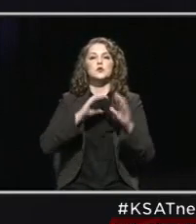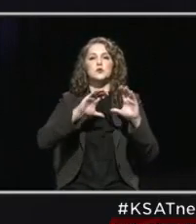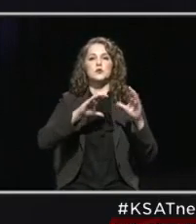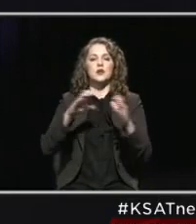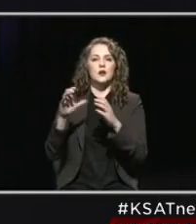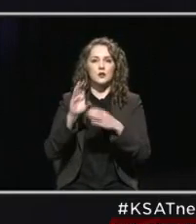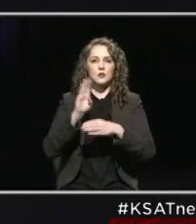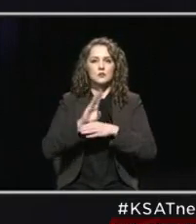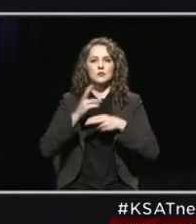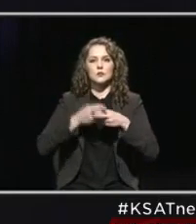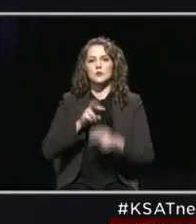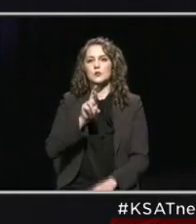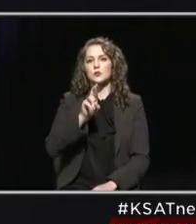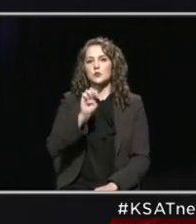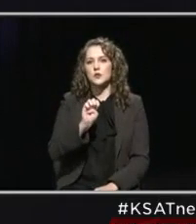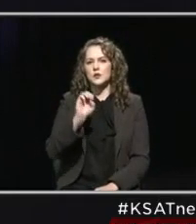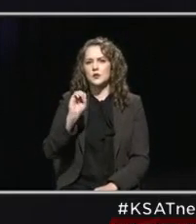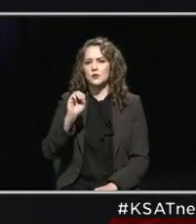reopened businesses.